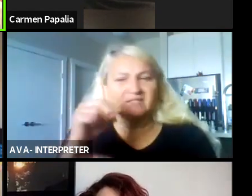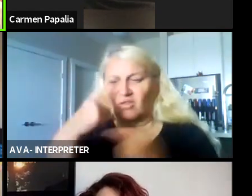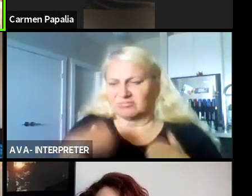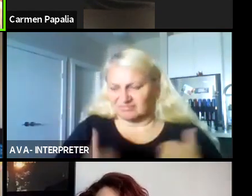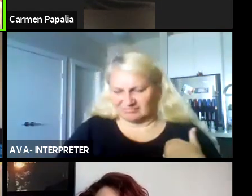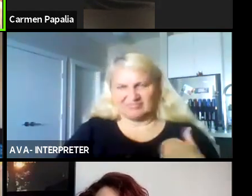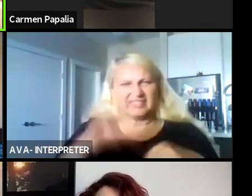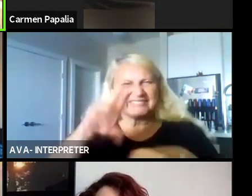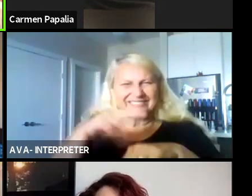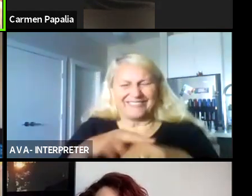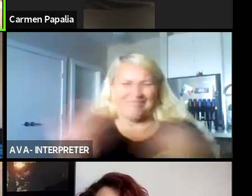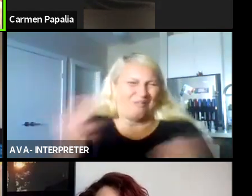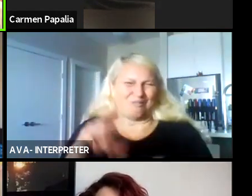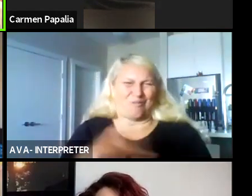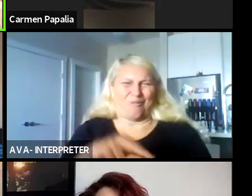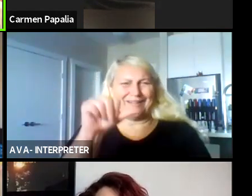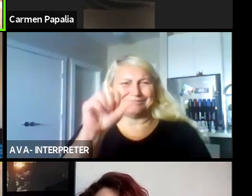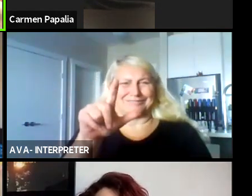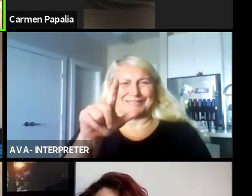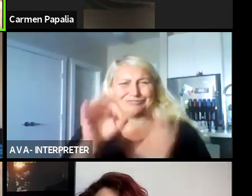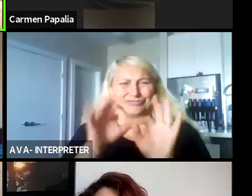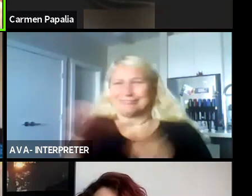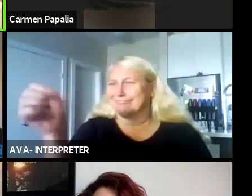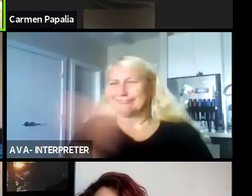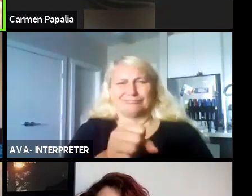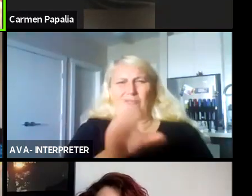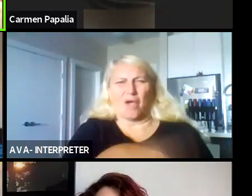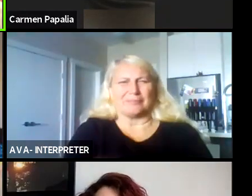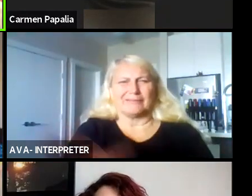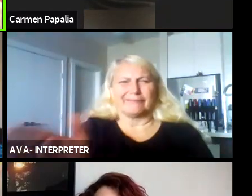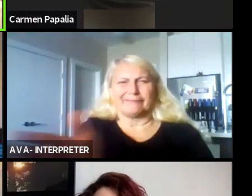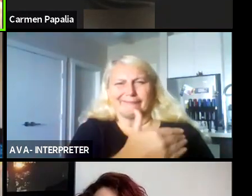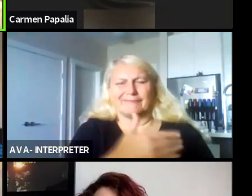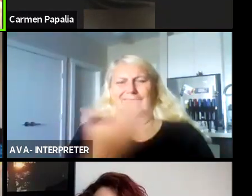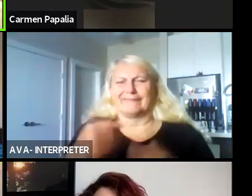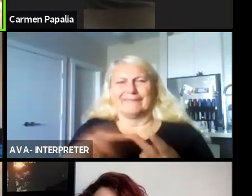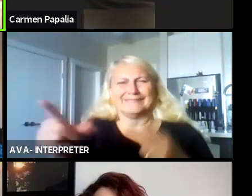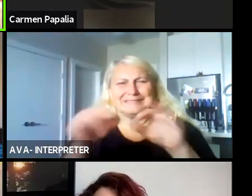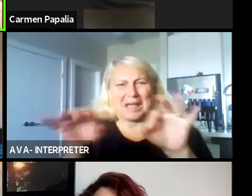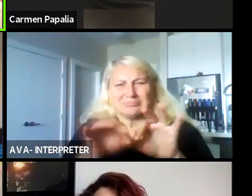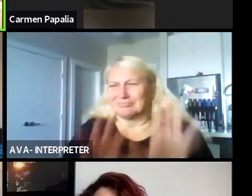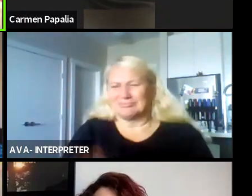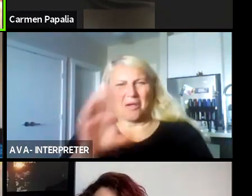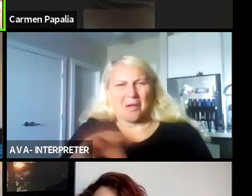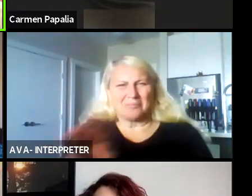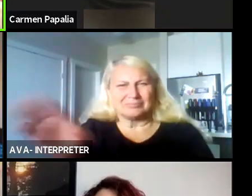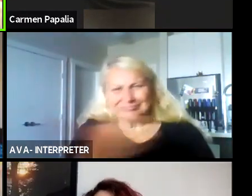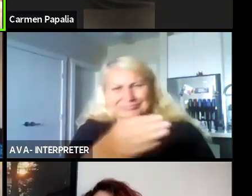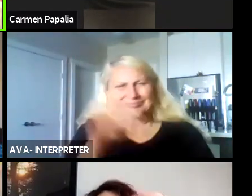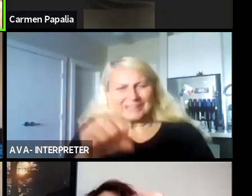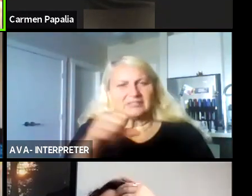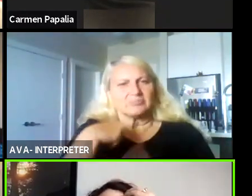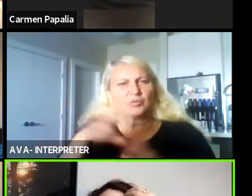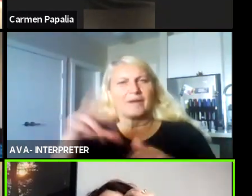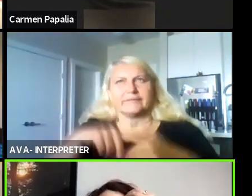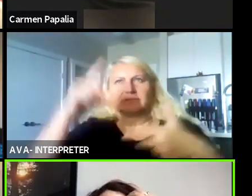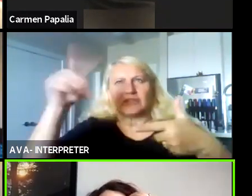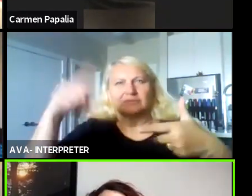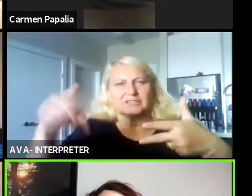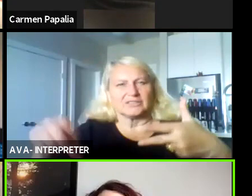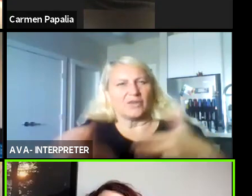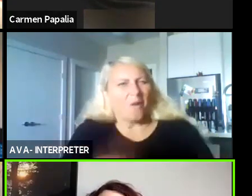we'd have ASL interpreters. Of course we would. Of course we would have audio, like for me anyway. And so, yeah, check. Maybe